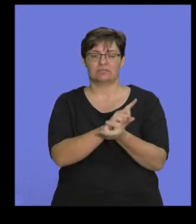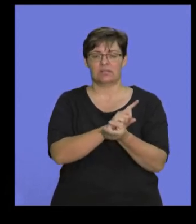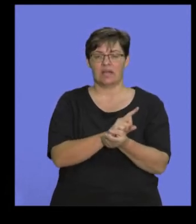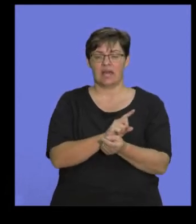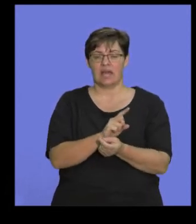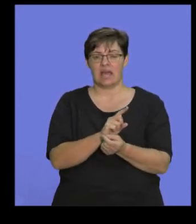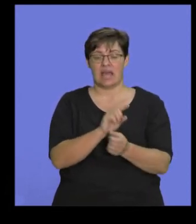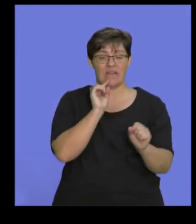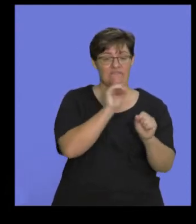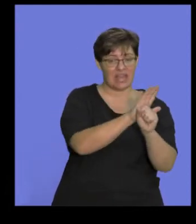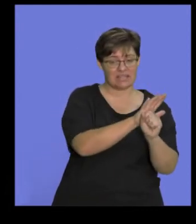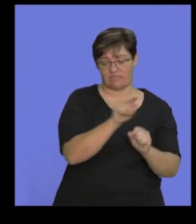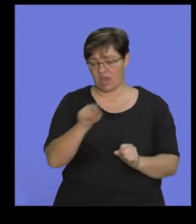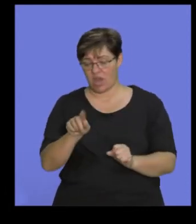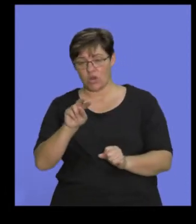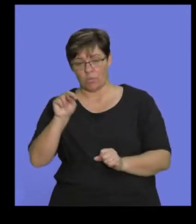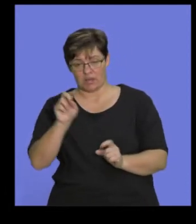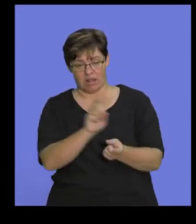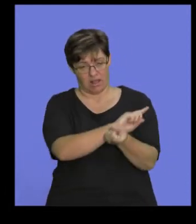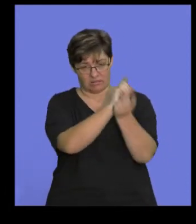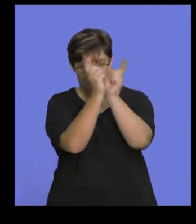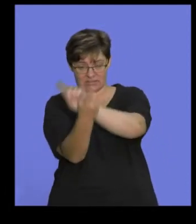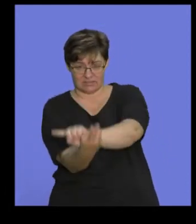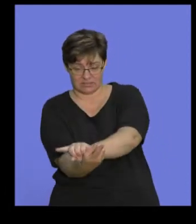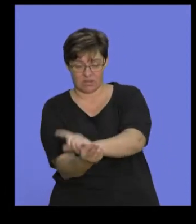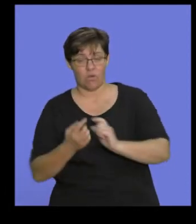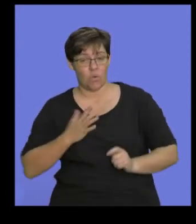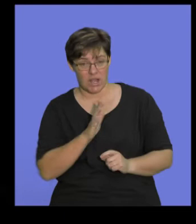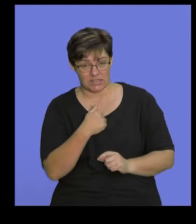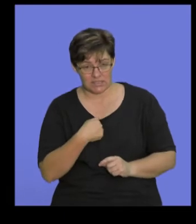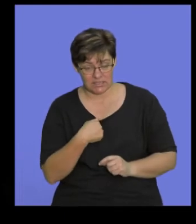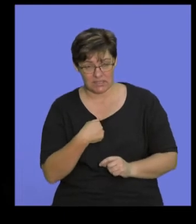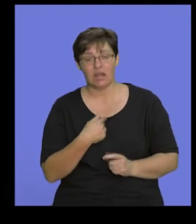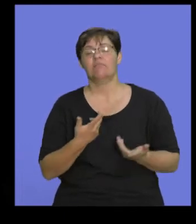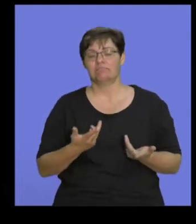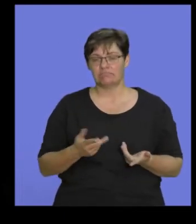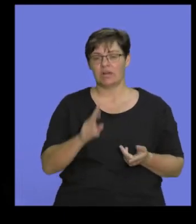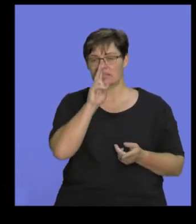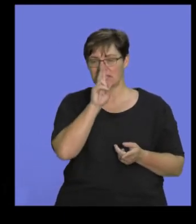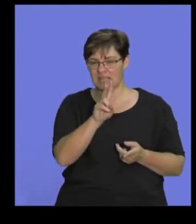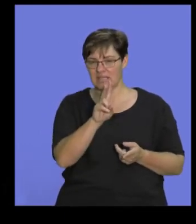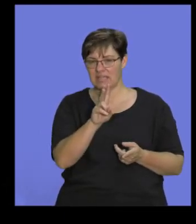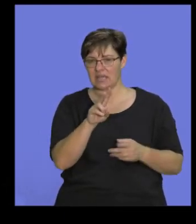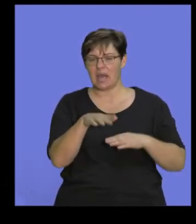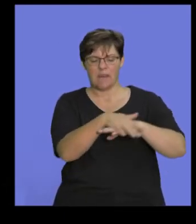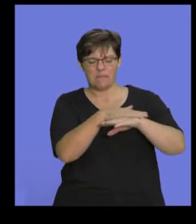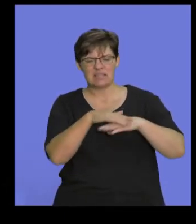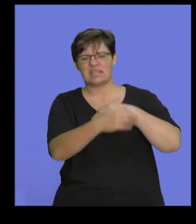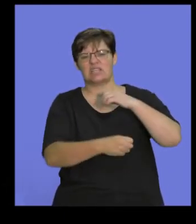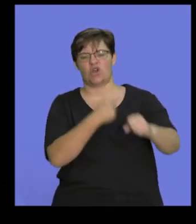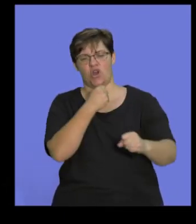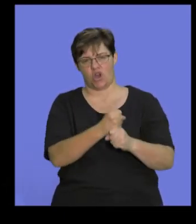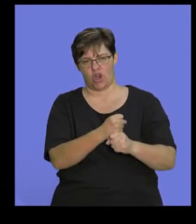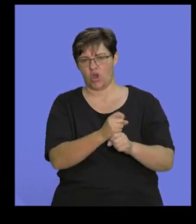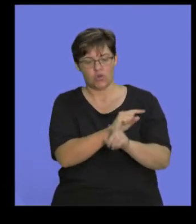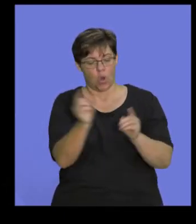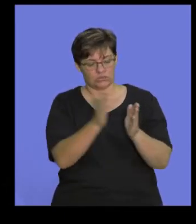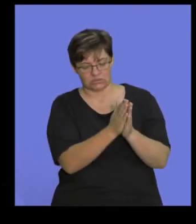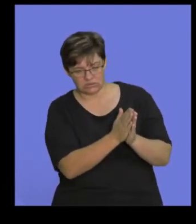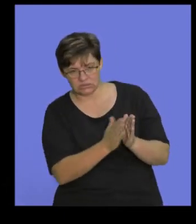the effective and the nominal interest rate, we normally look at yearly basis, not for